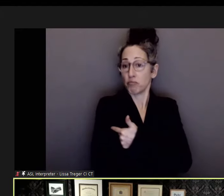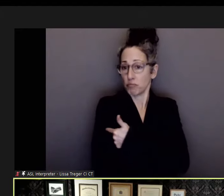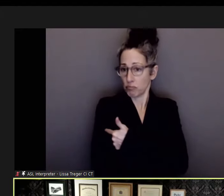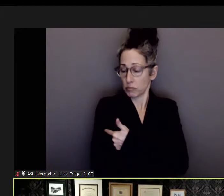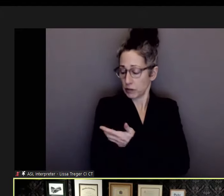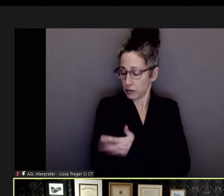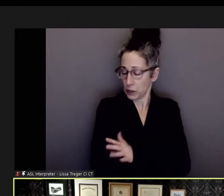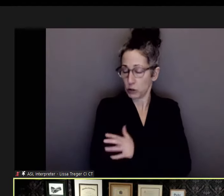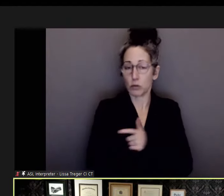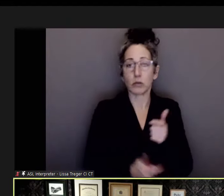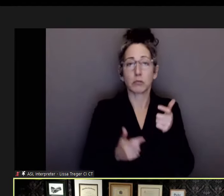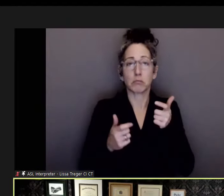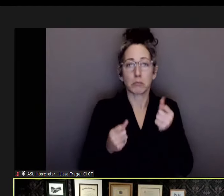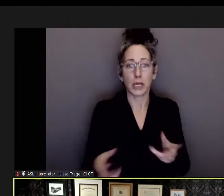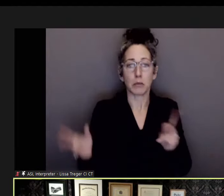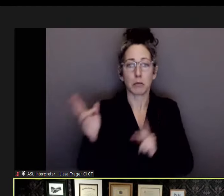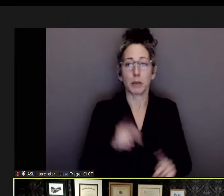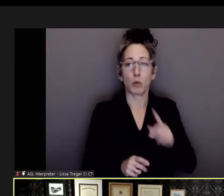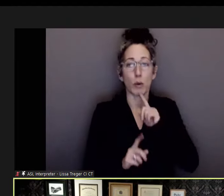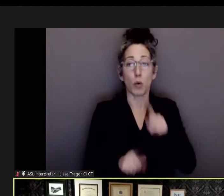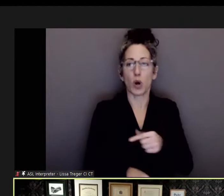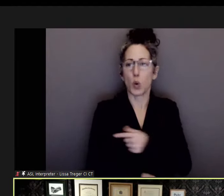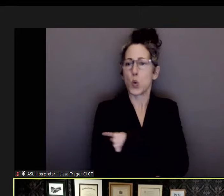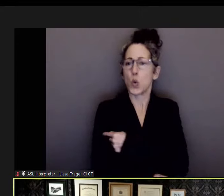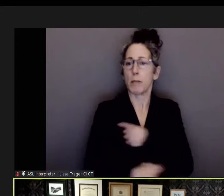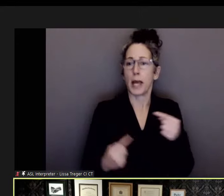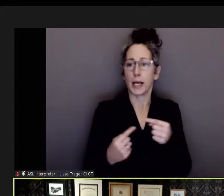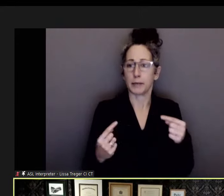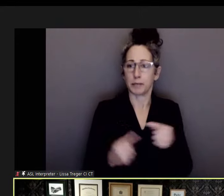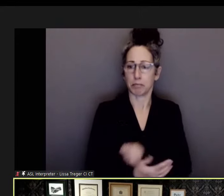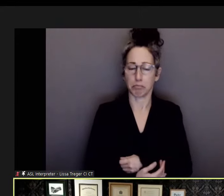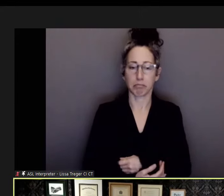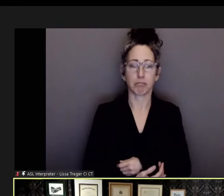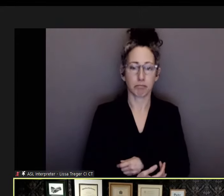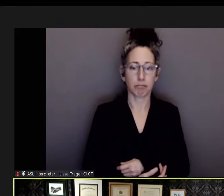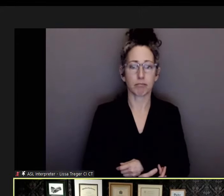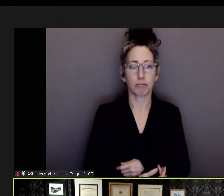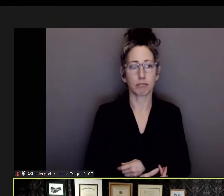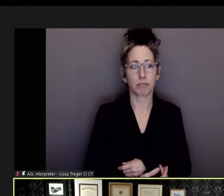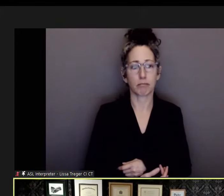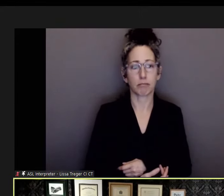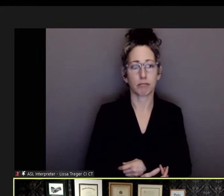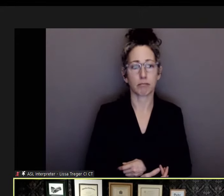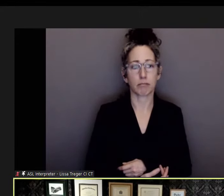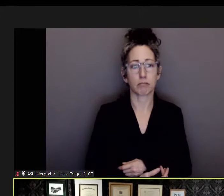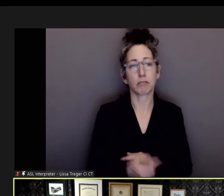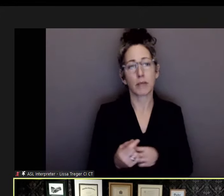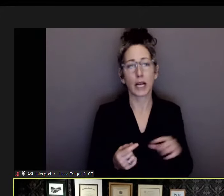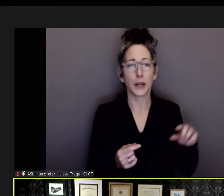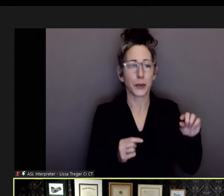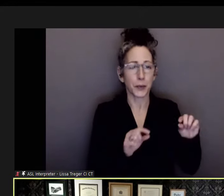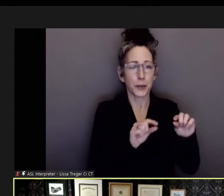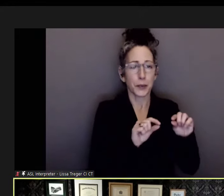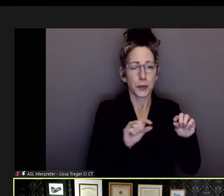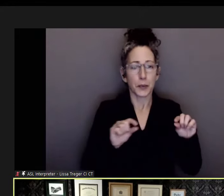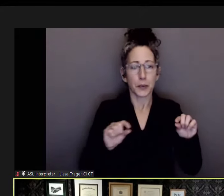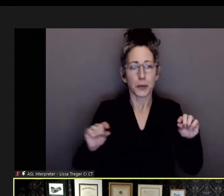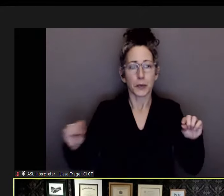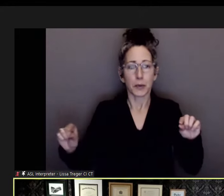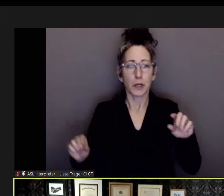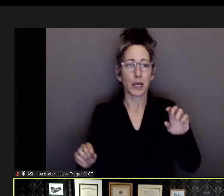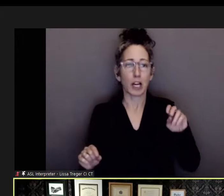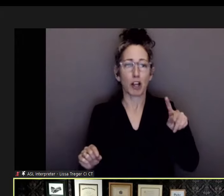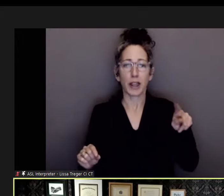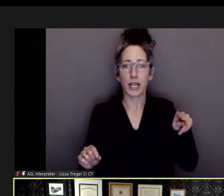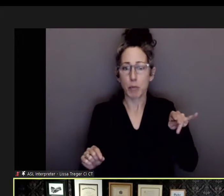number of vaccine recipients reported pain. And you can see that there were smaller reports of erythema, swelling, or